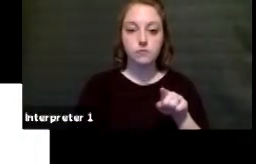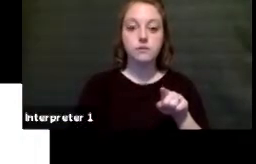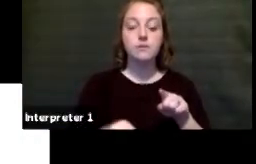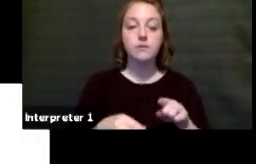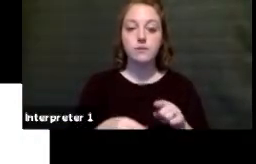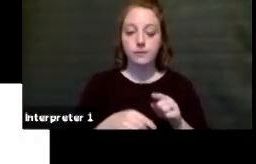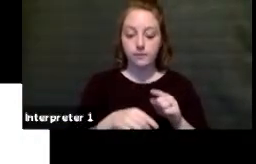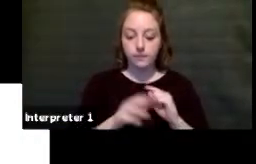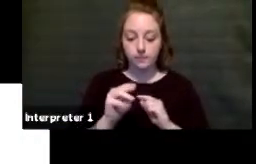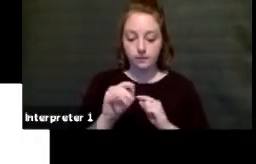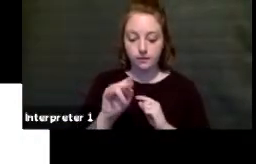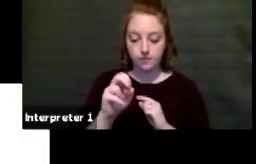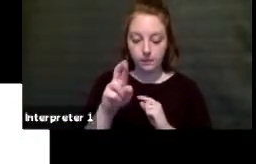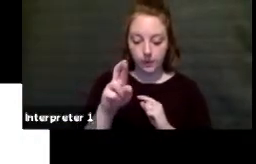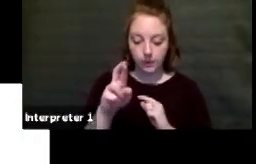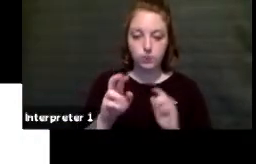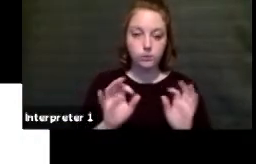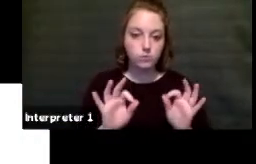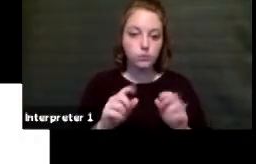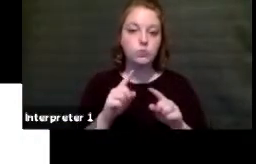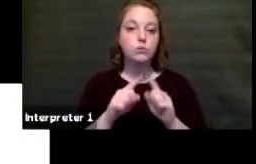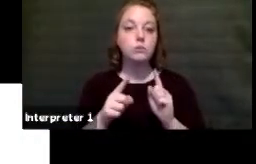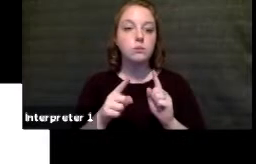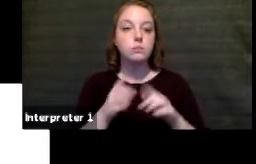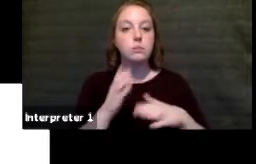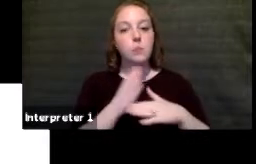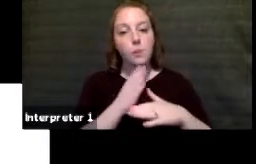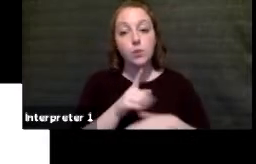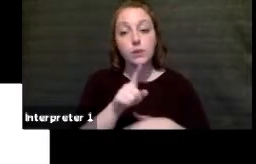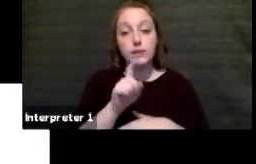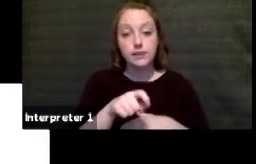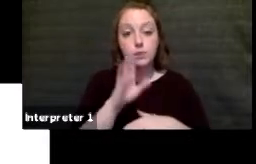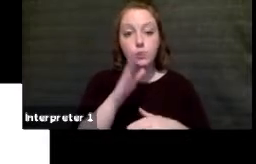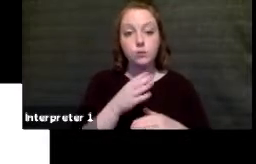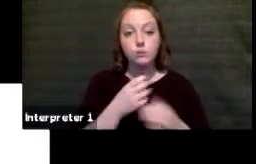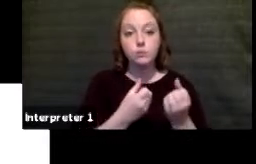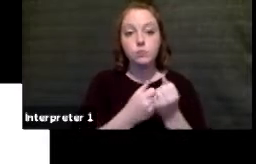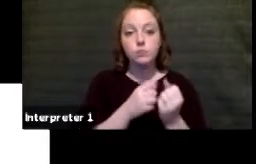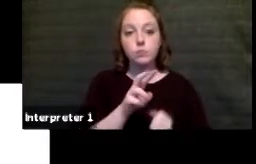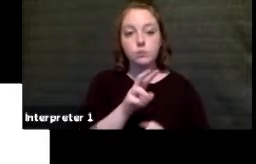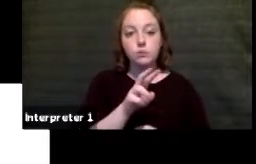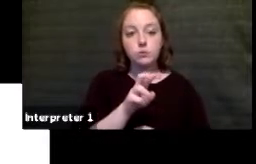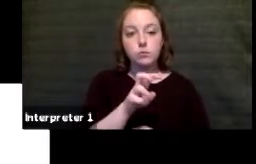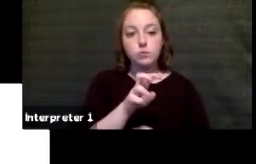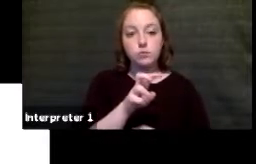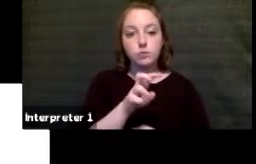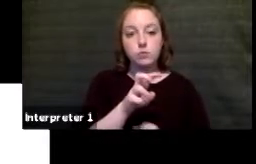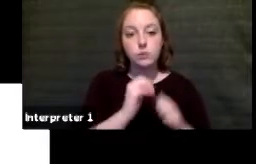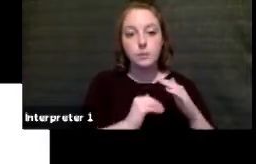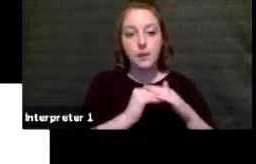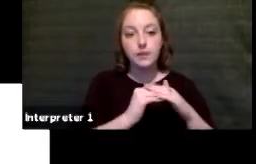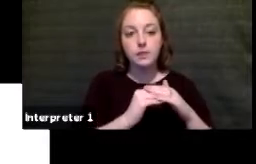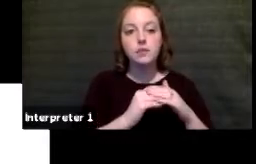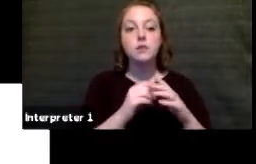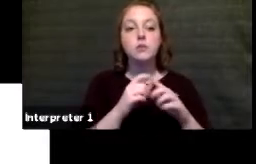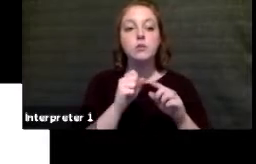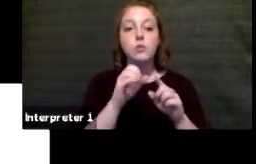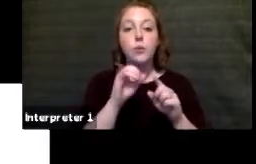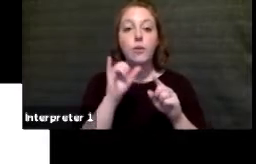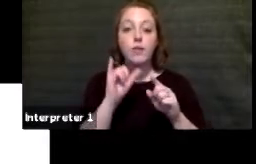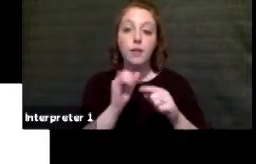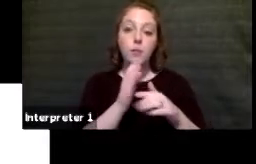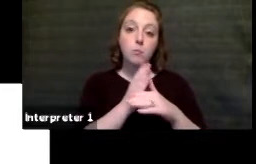under 4,200 student capacity. So as we look through the moderate to significant need, we'd want to make sure those campuses